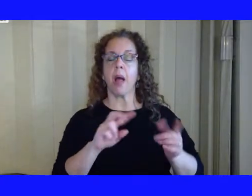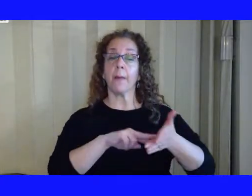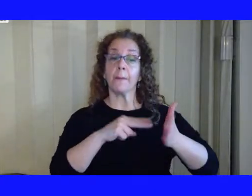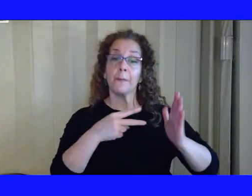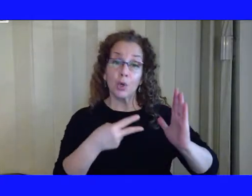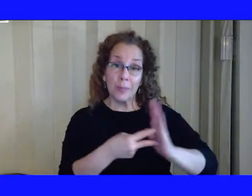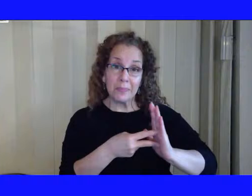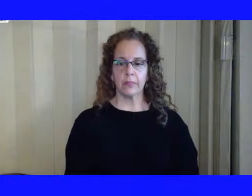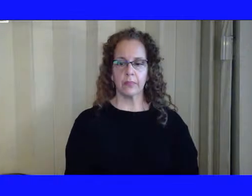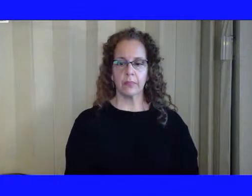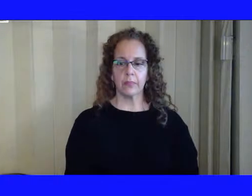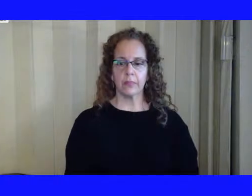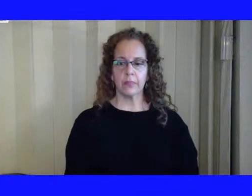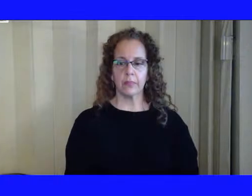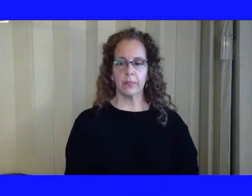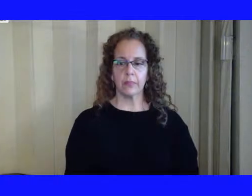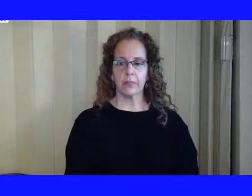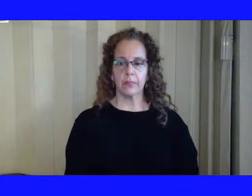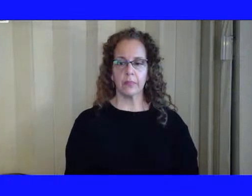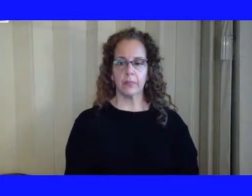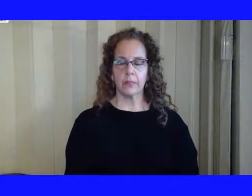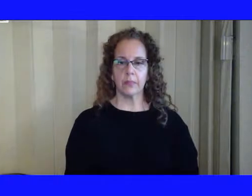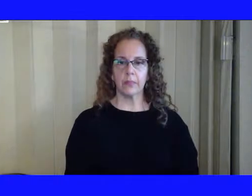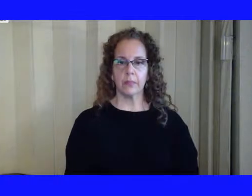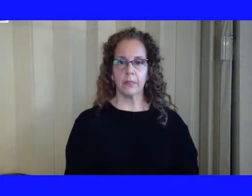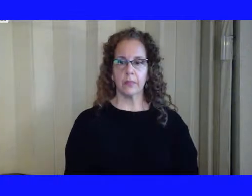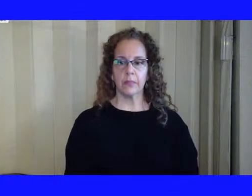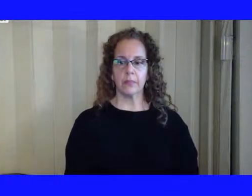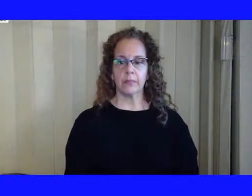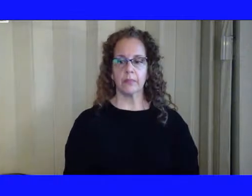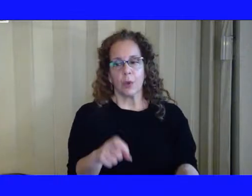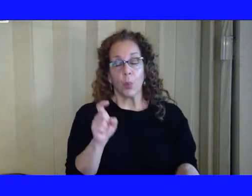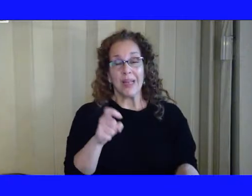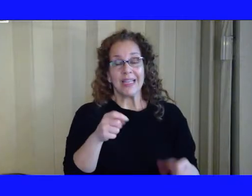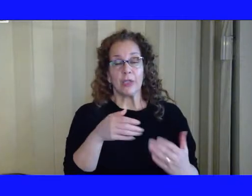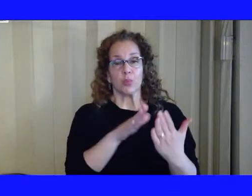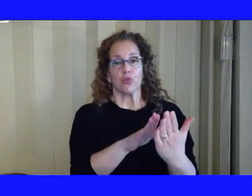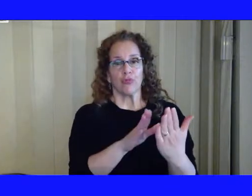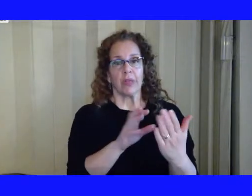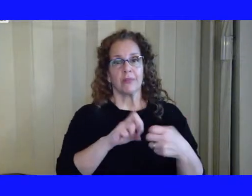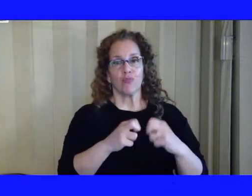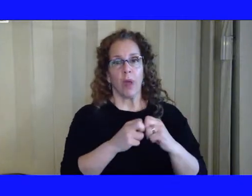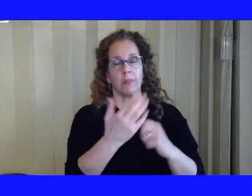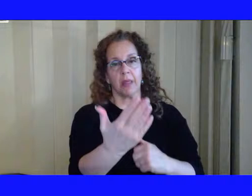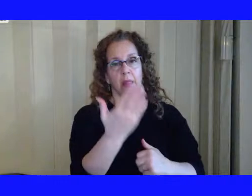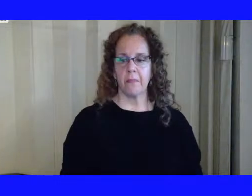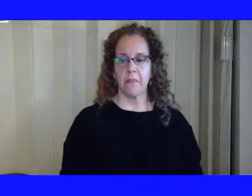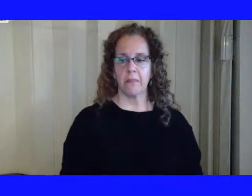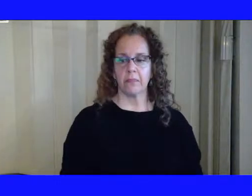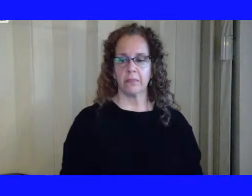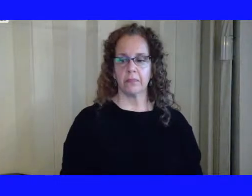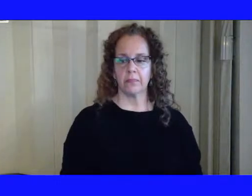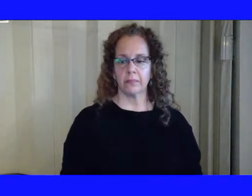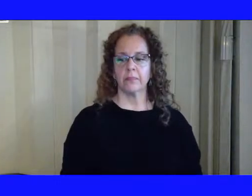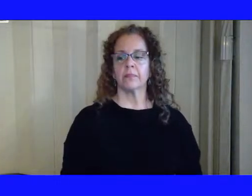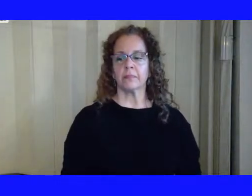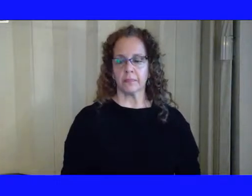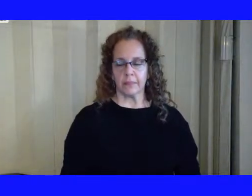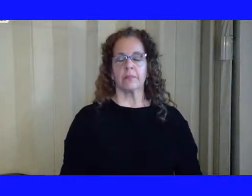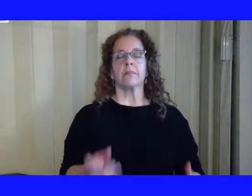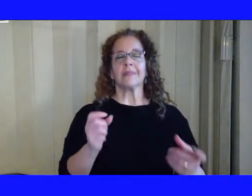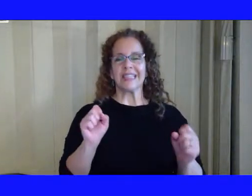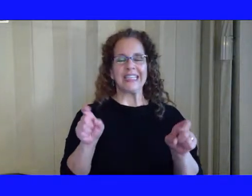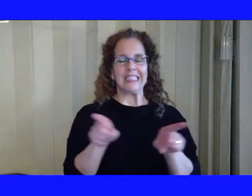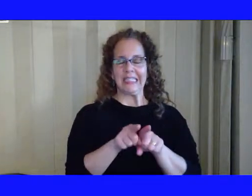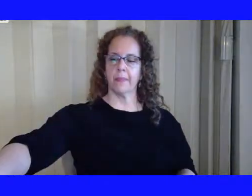question. An individual, one of our employees, wait until the external is resolved. But you can have an